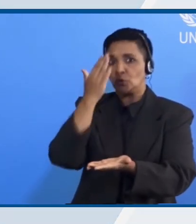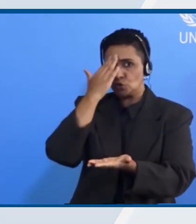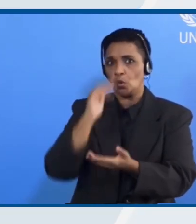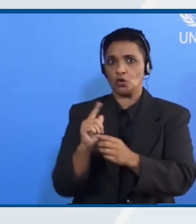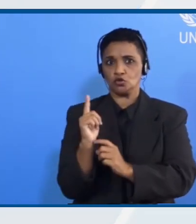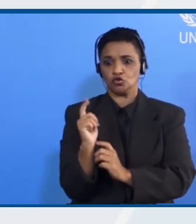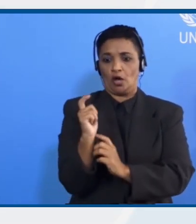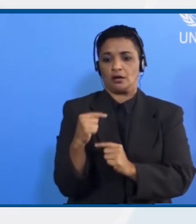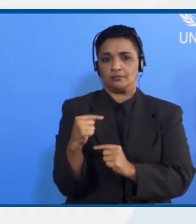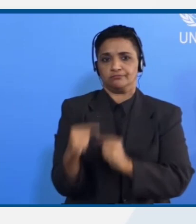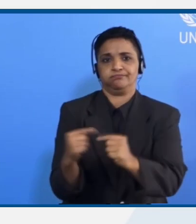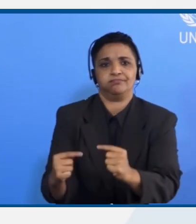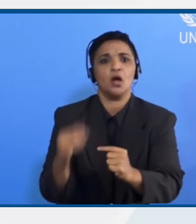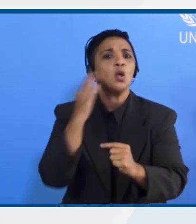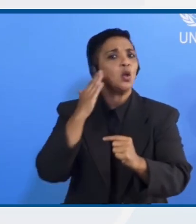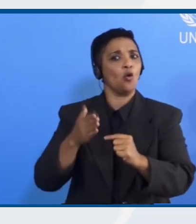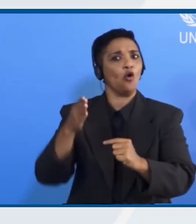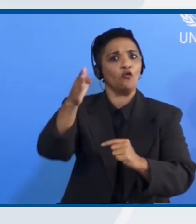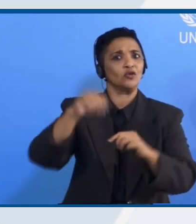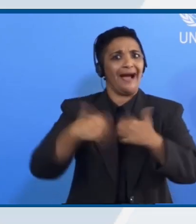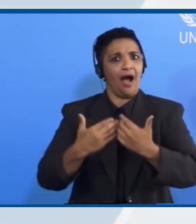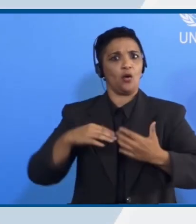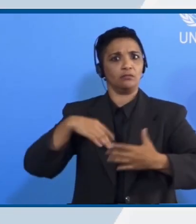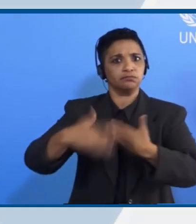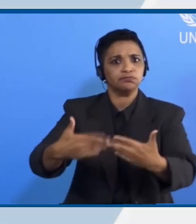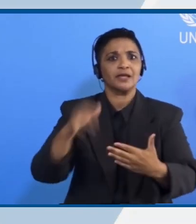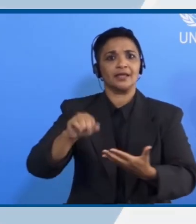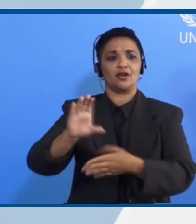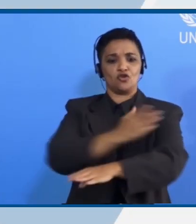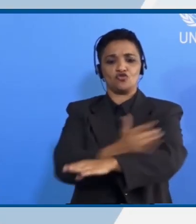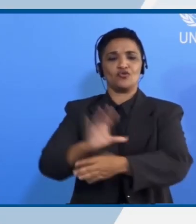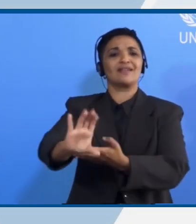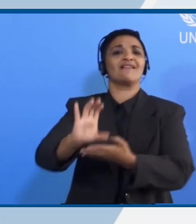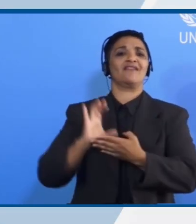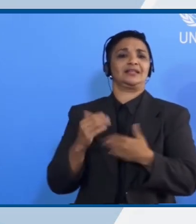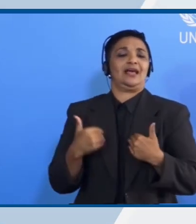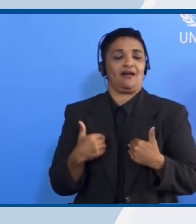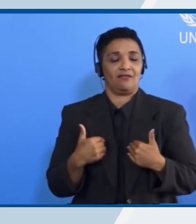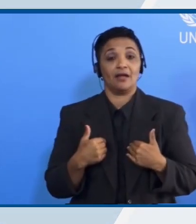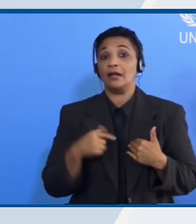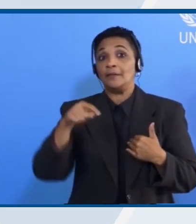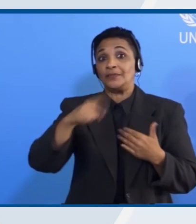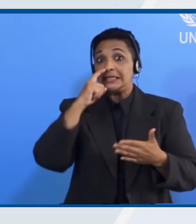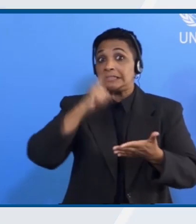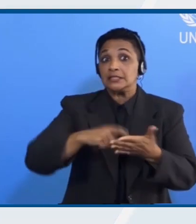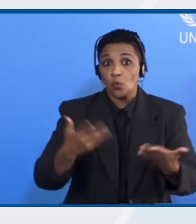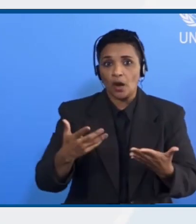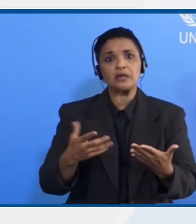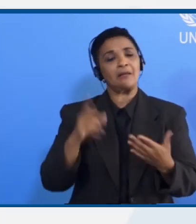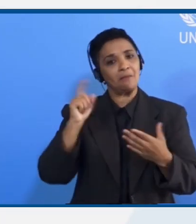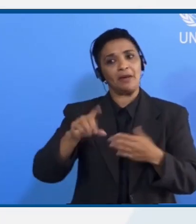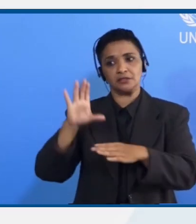start with, and then we eventually figure out the way to proceed to better terms under green financing. And that requires quite a bit of investment